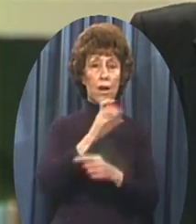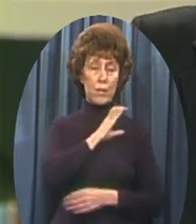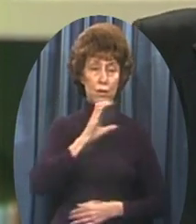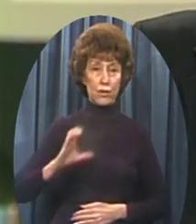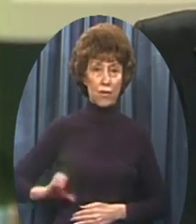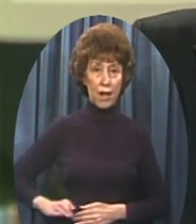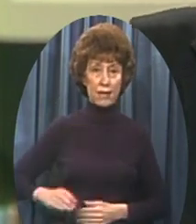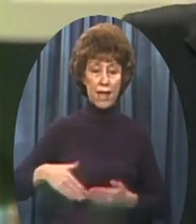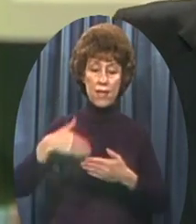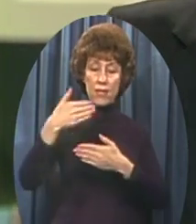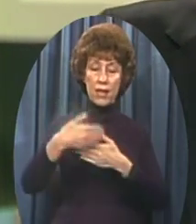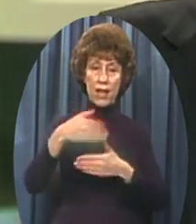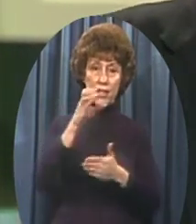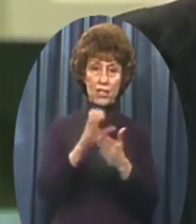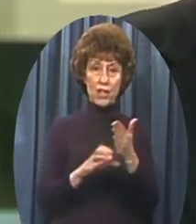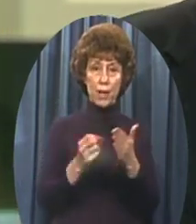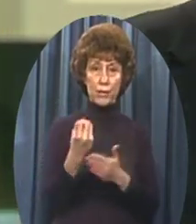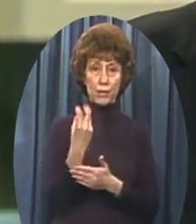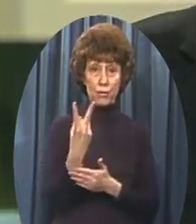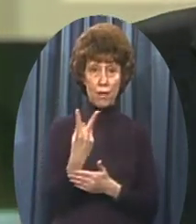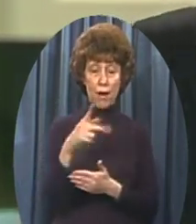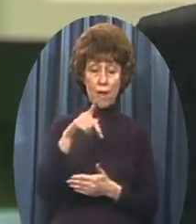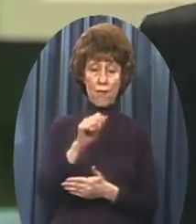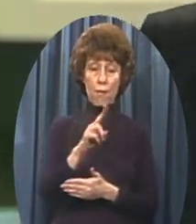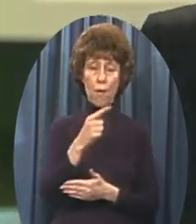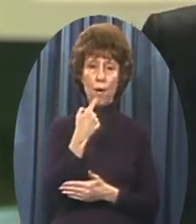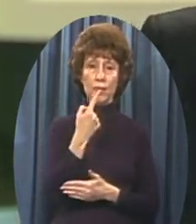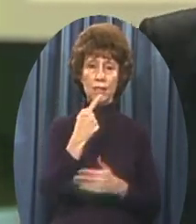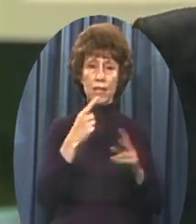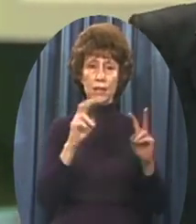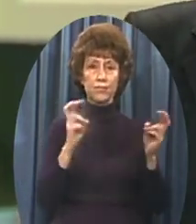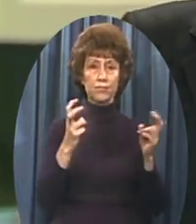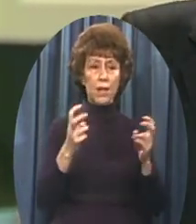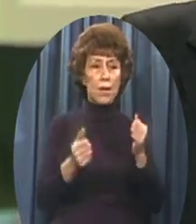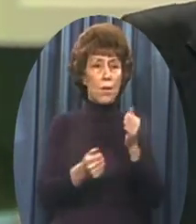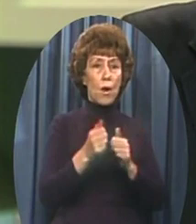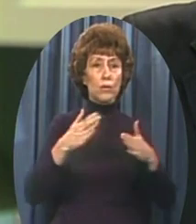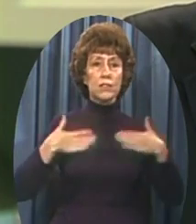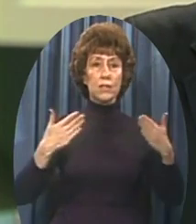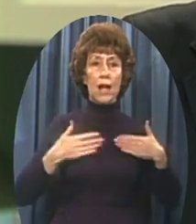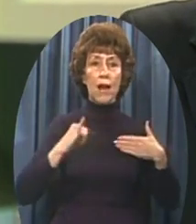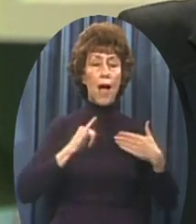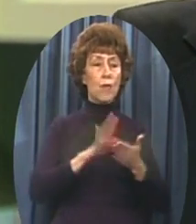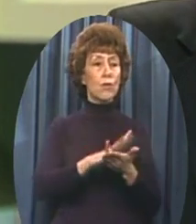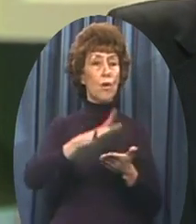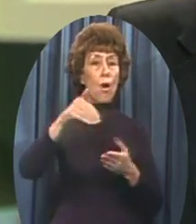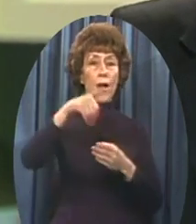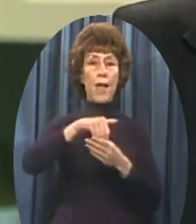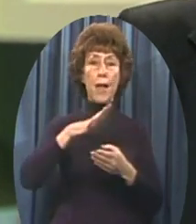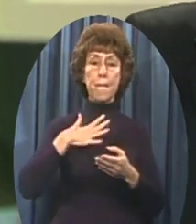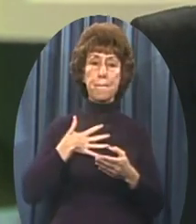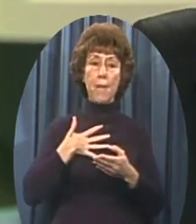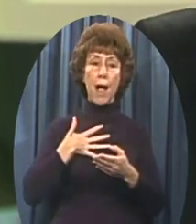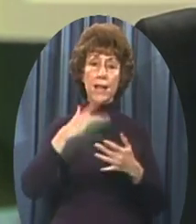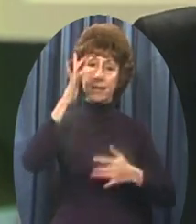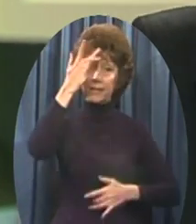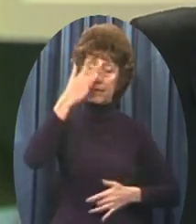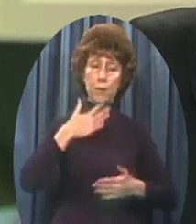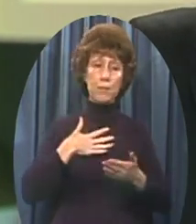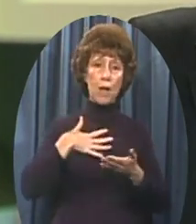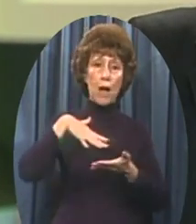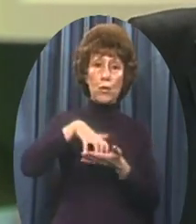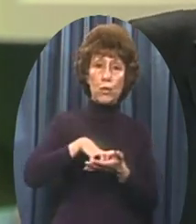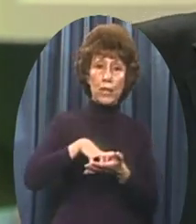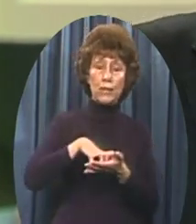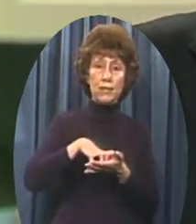12, Paul said, "Most gladly, therefore, will I rather glory in my infirmities, my weaknesses, my sicknesses,